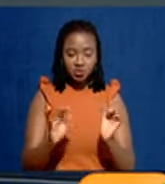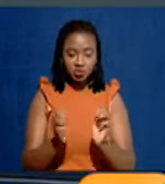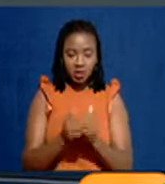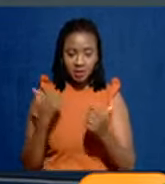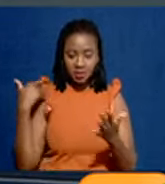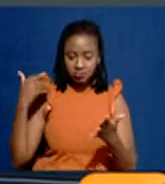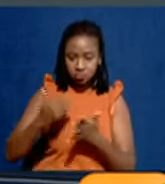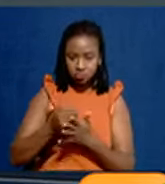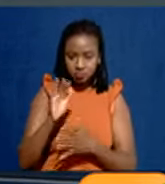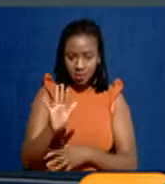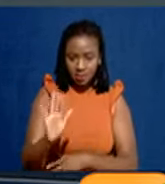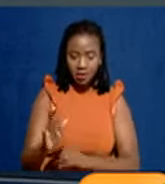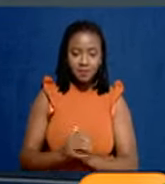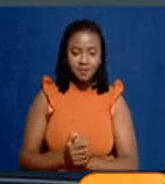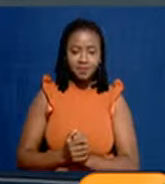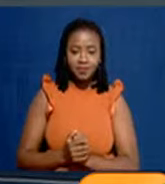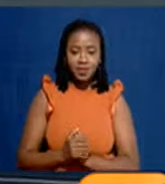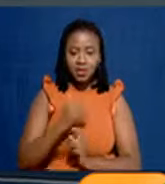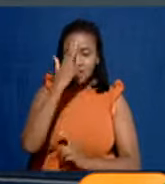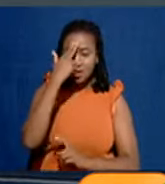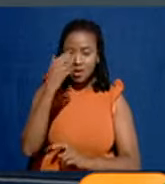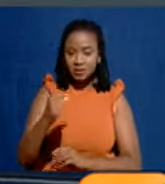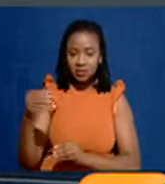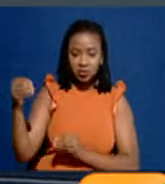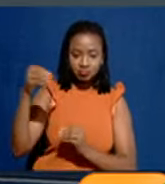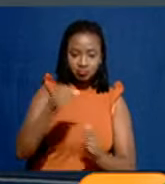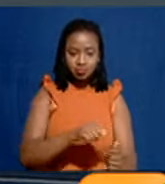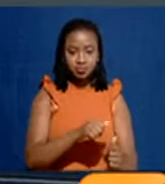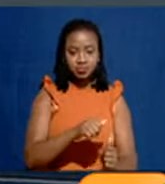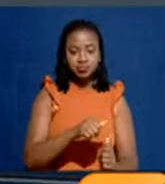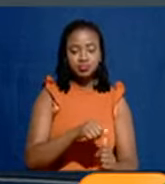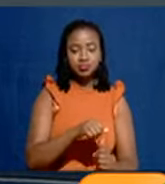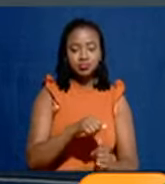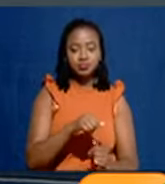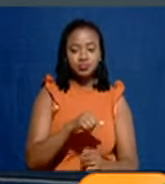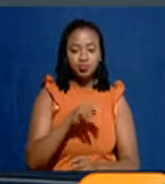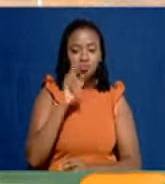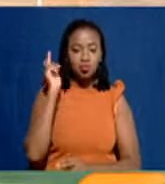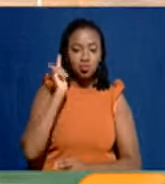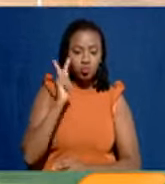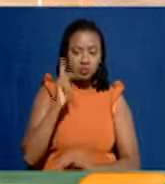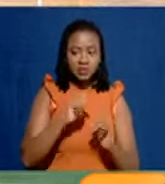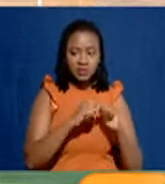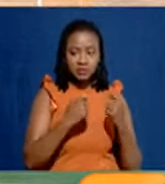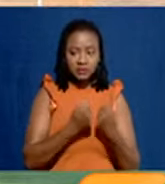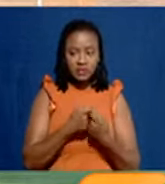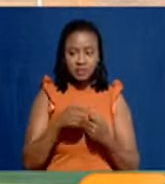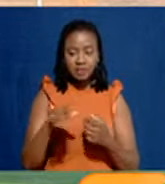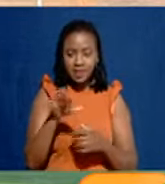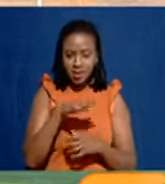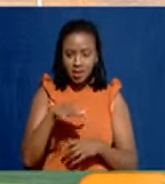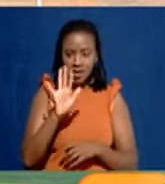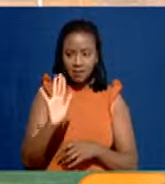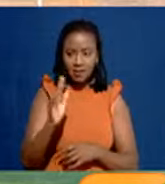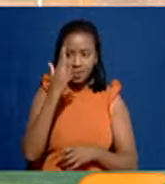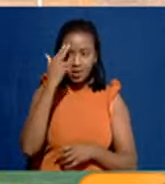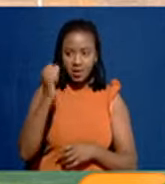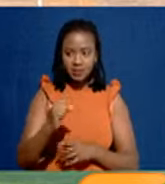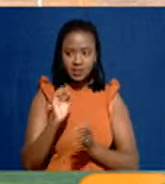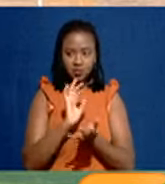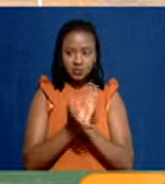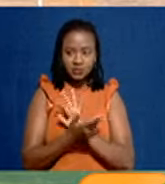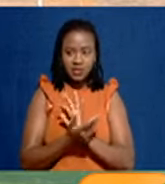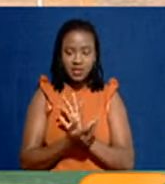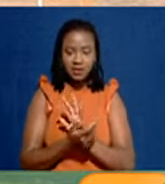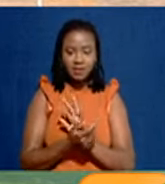far. Kajiado blanked Gusii 3-1 at the Ildamat Stadium in Kajiado in one of five